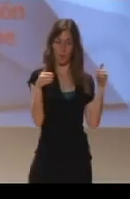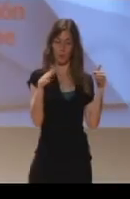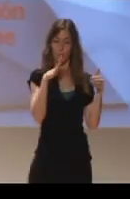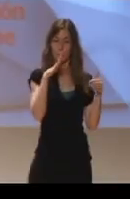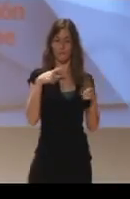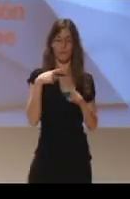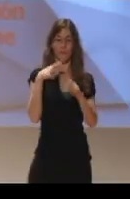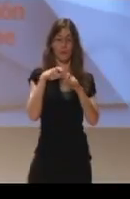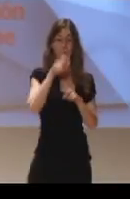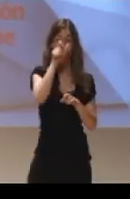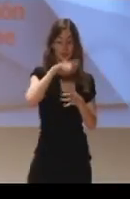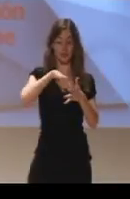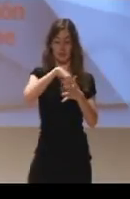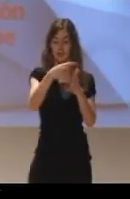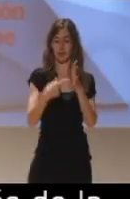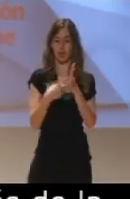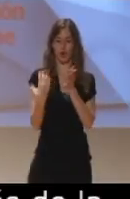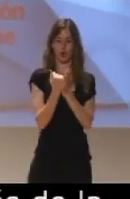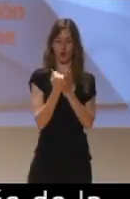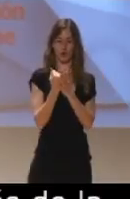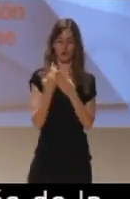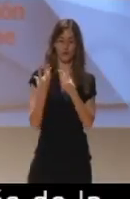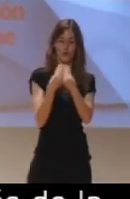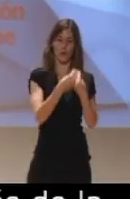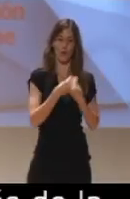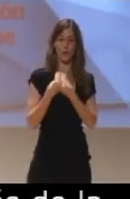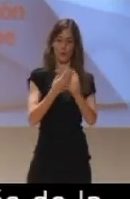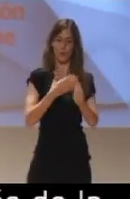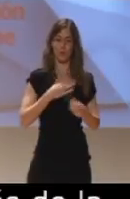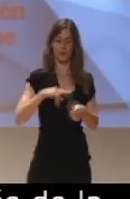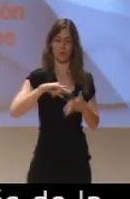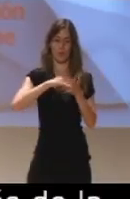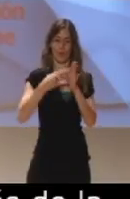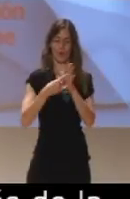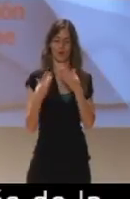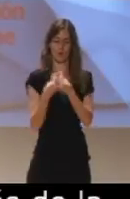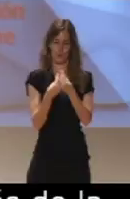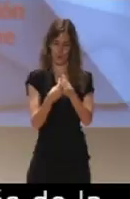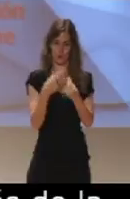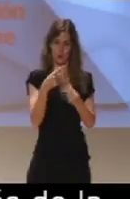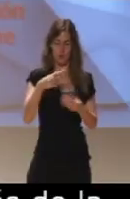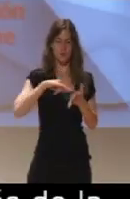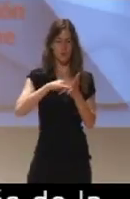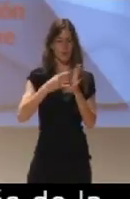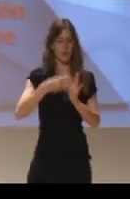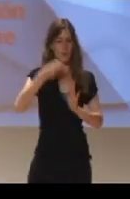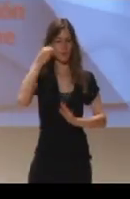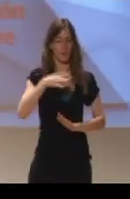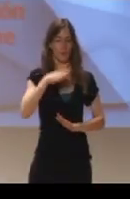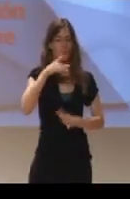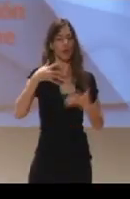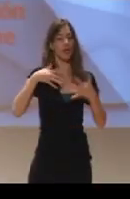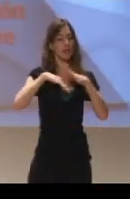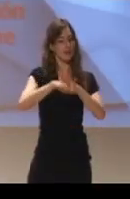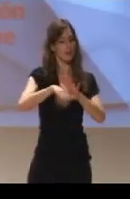could do projects on the platform. And they did